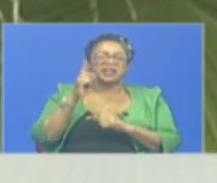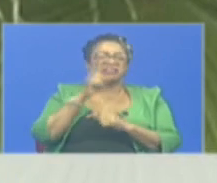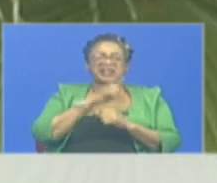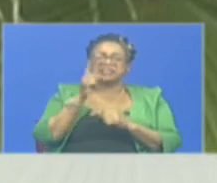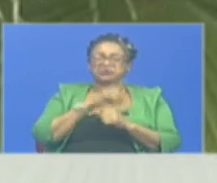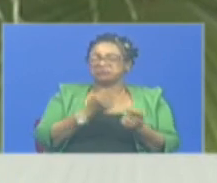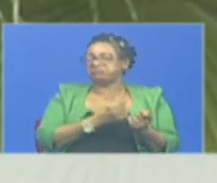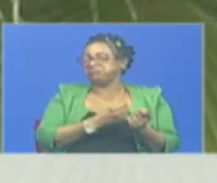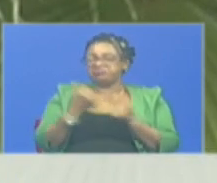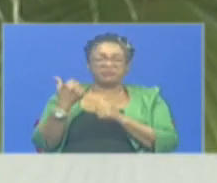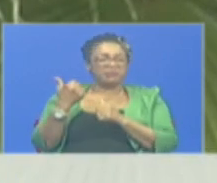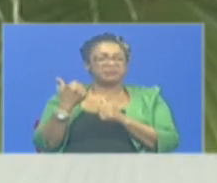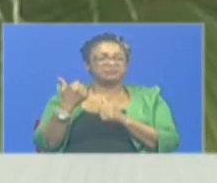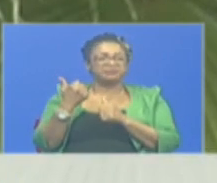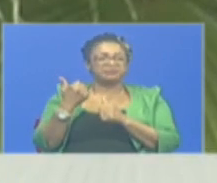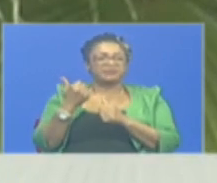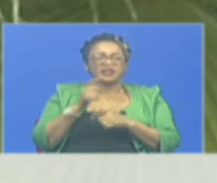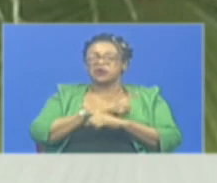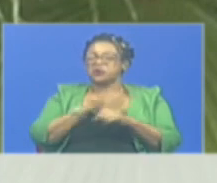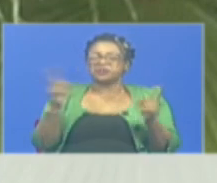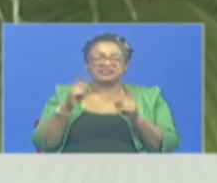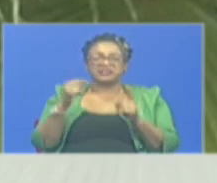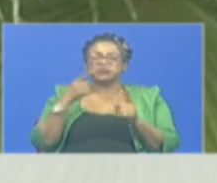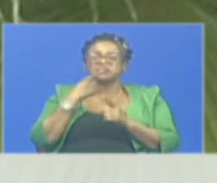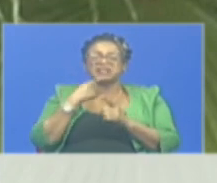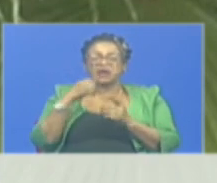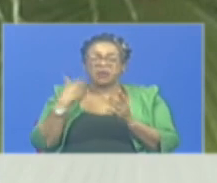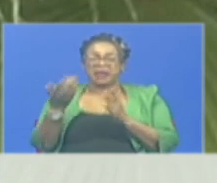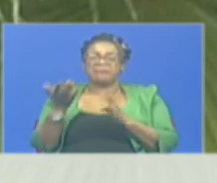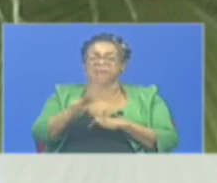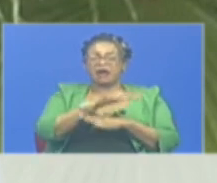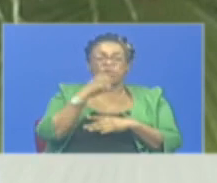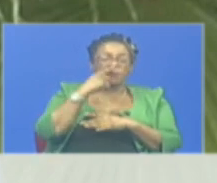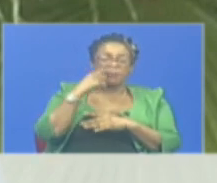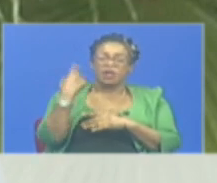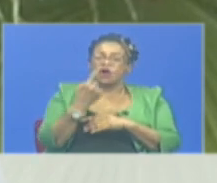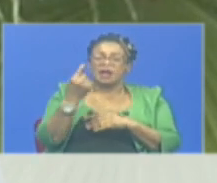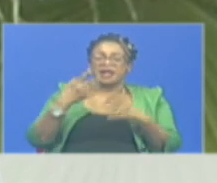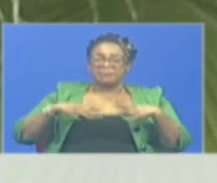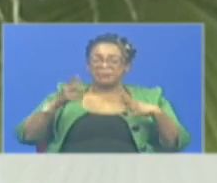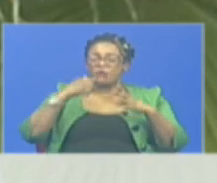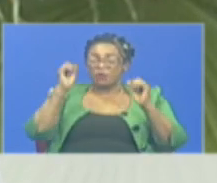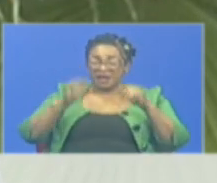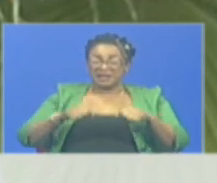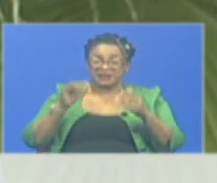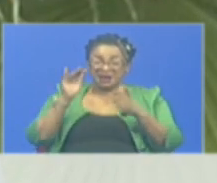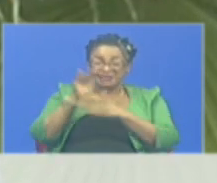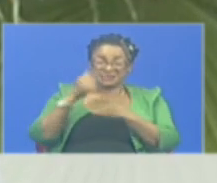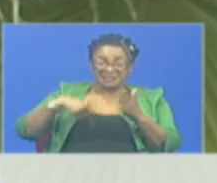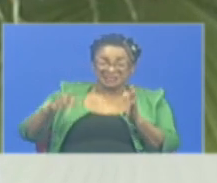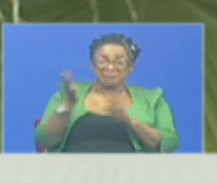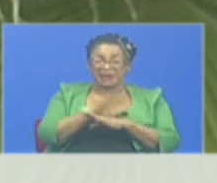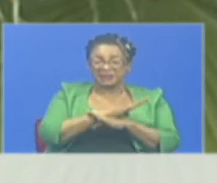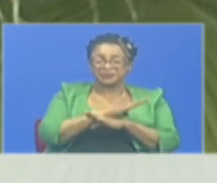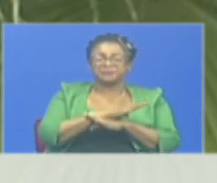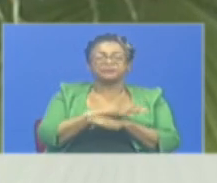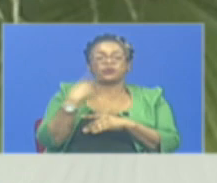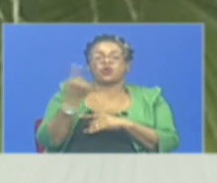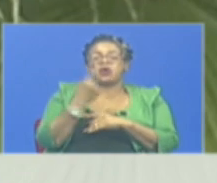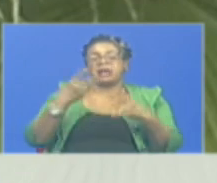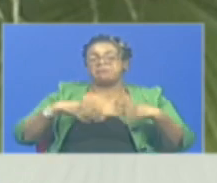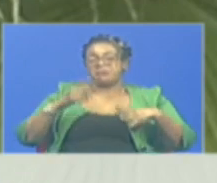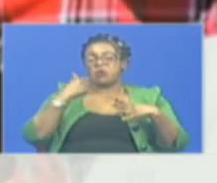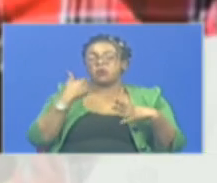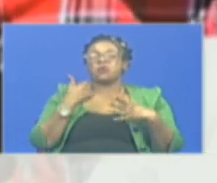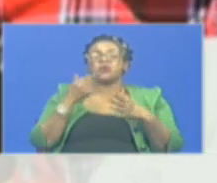positions, not even the threats to recall us. The only people who can recall us are the people who elected us, but not the political parties that we used